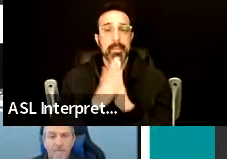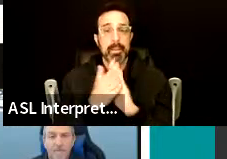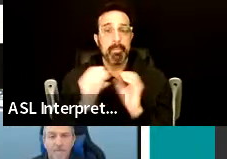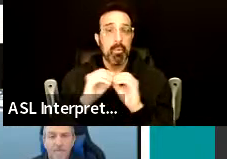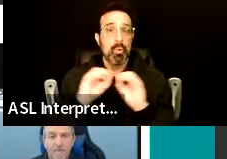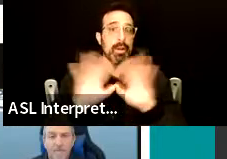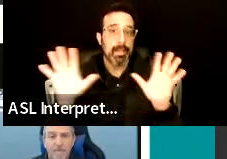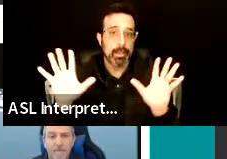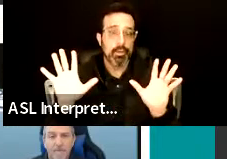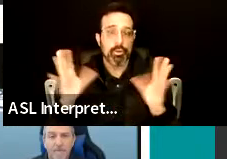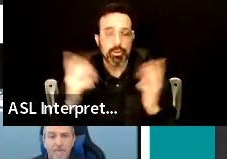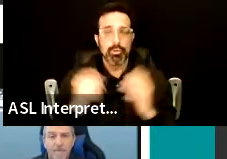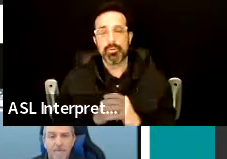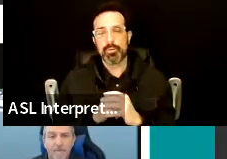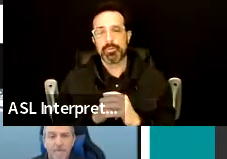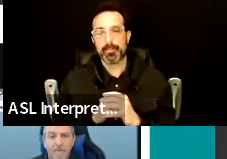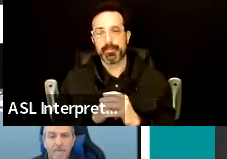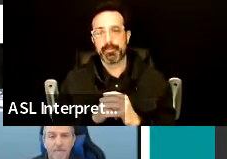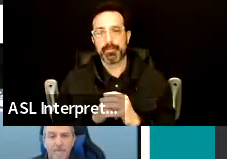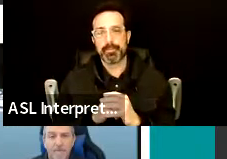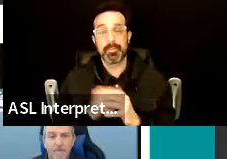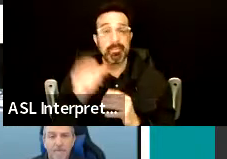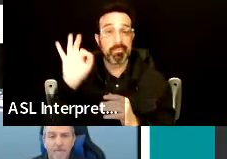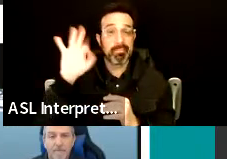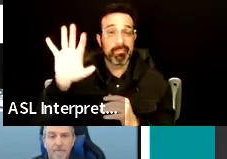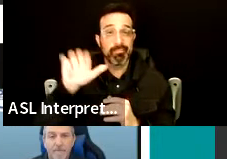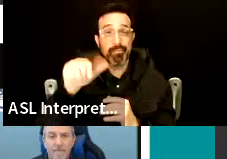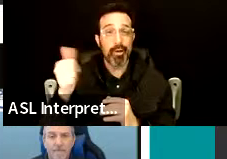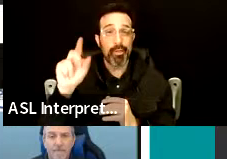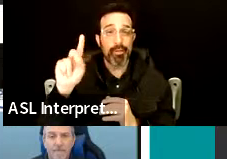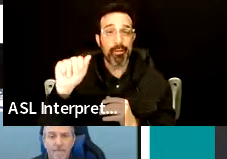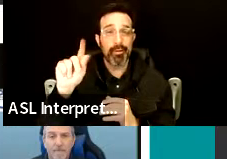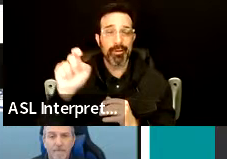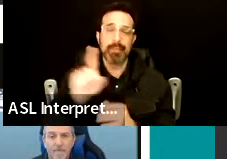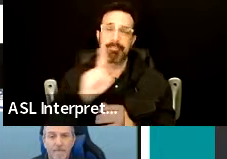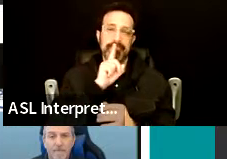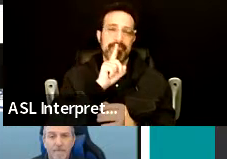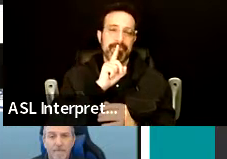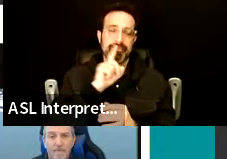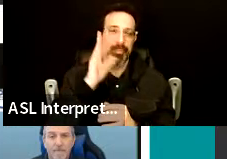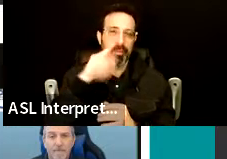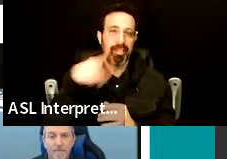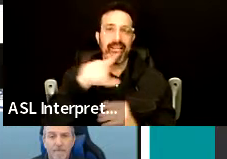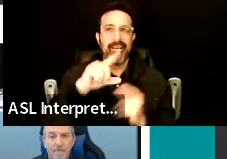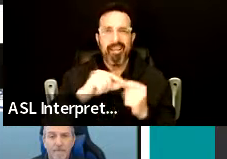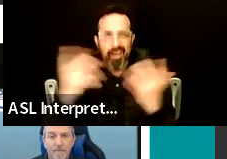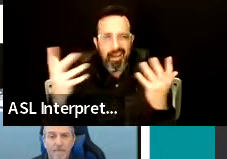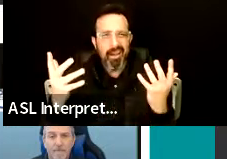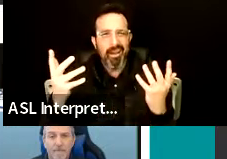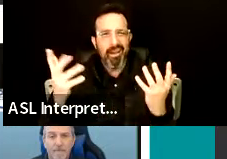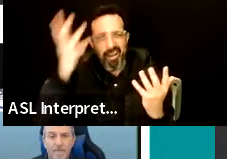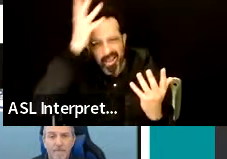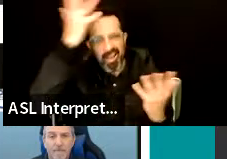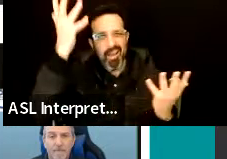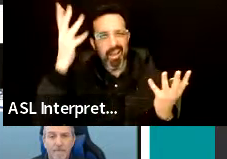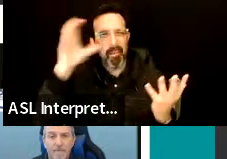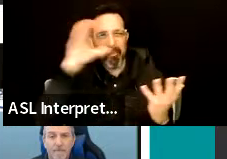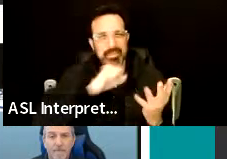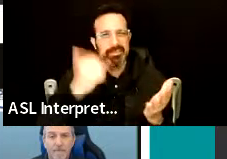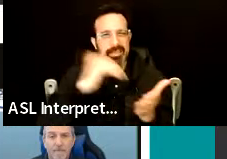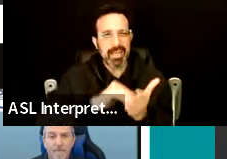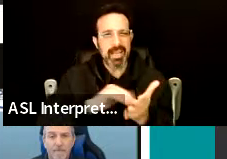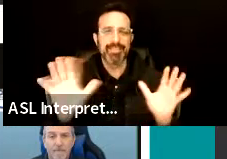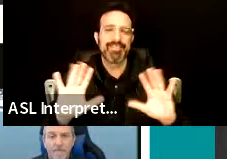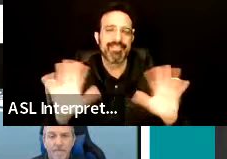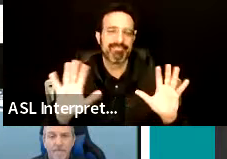clear. I don't want to put another date out there that folks will say, oh my God, you missed another date. But we will